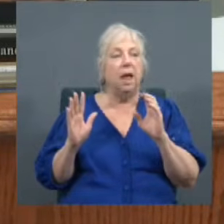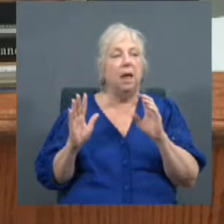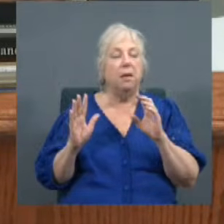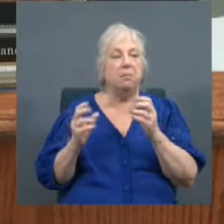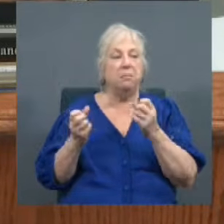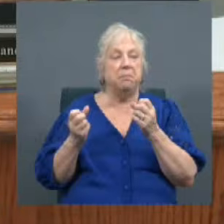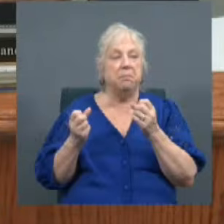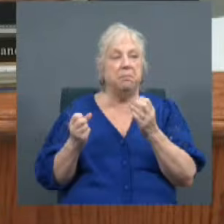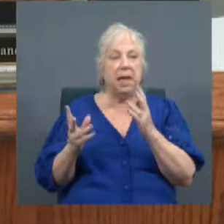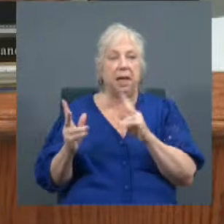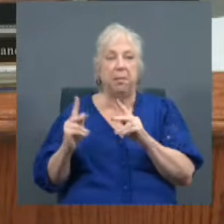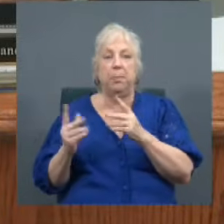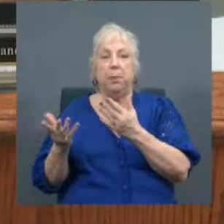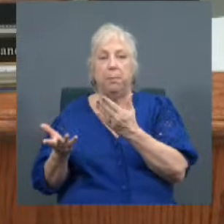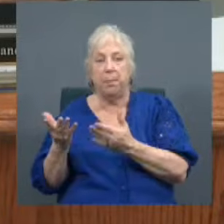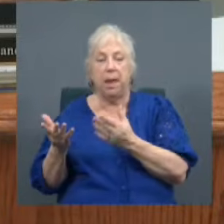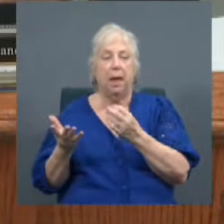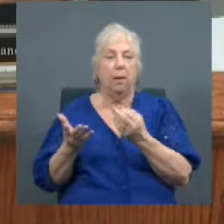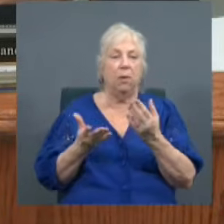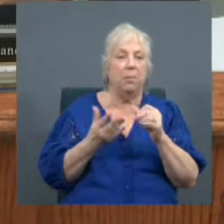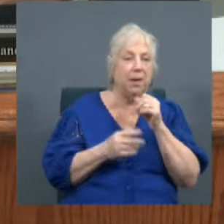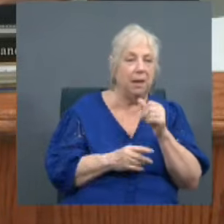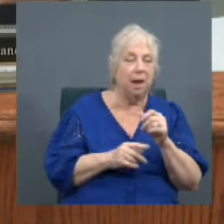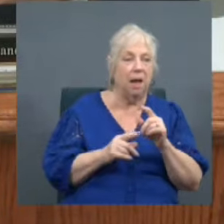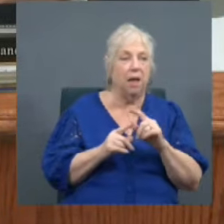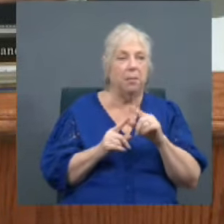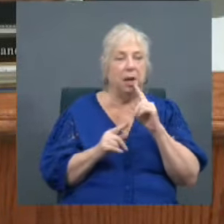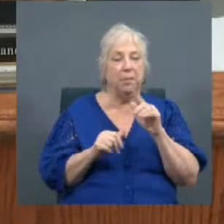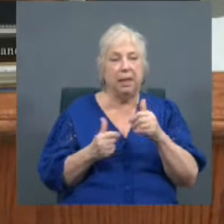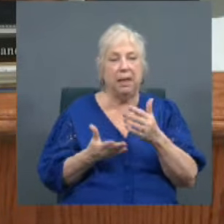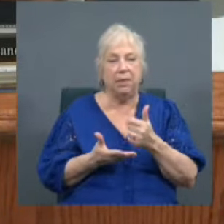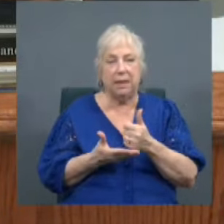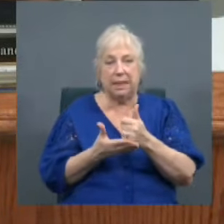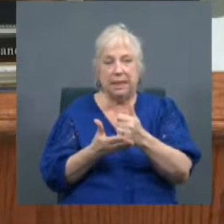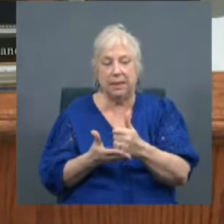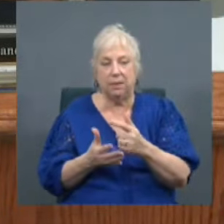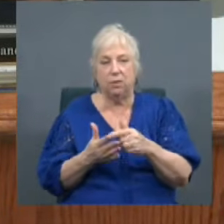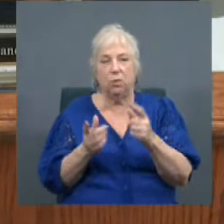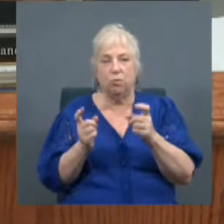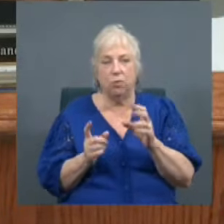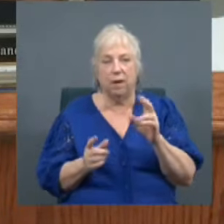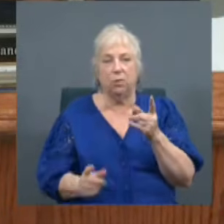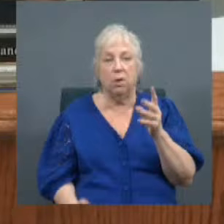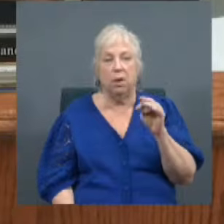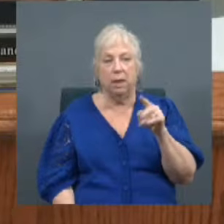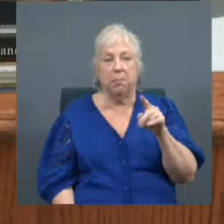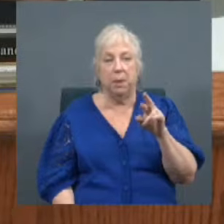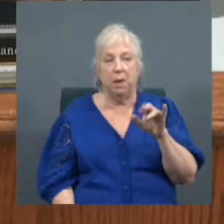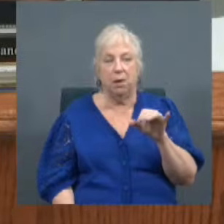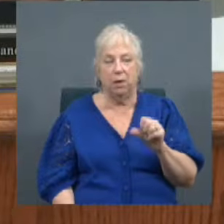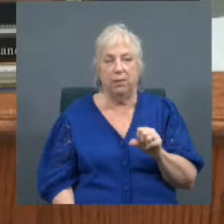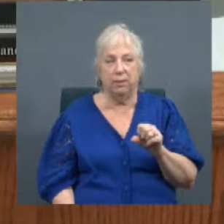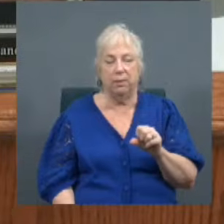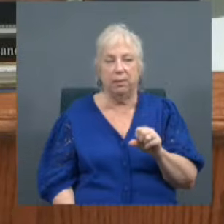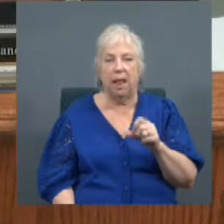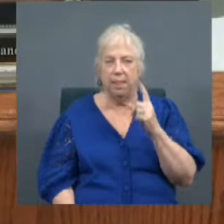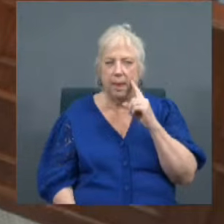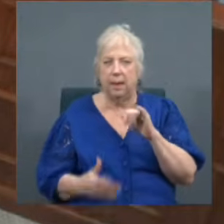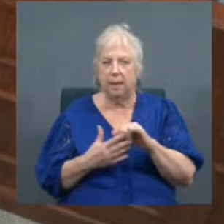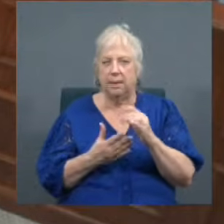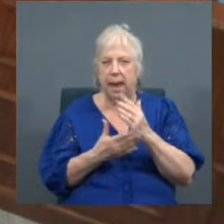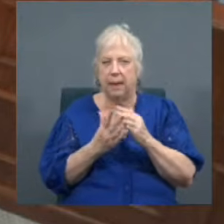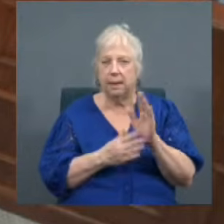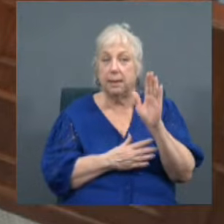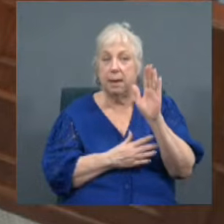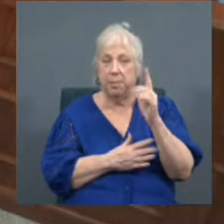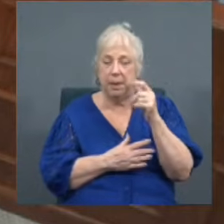and then I'm going to swiftly give an assist to Director Compurius, because I'm assuming his hand may be up as well, since he was